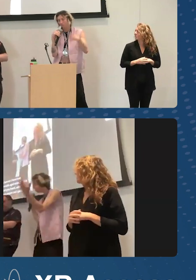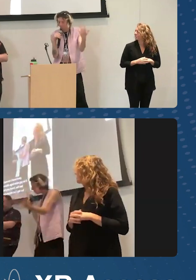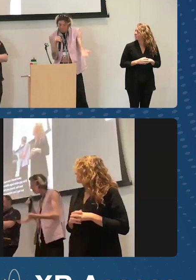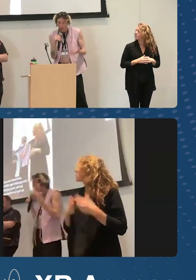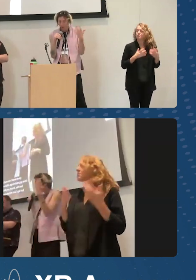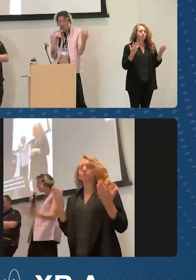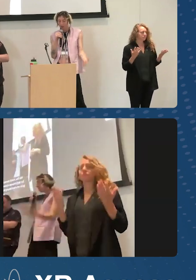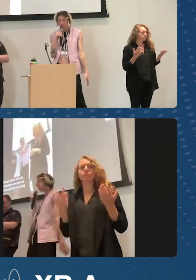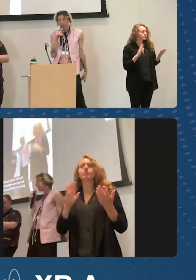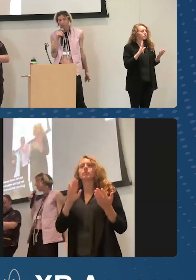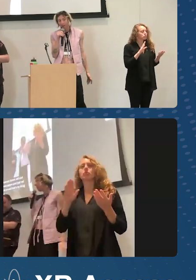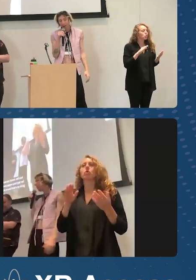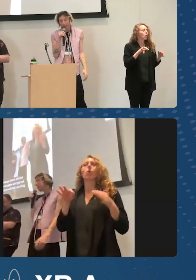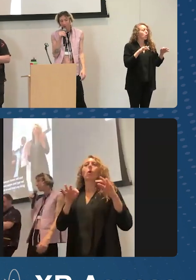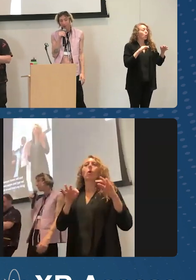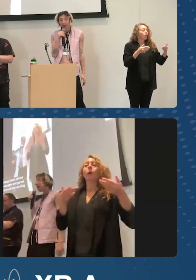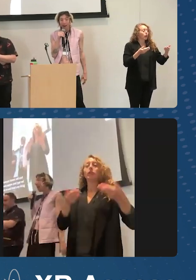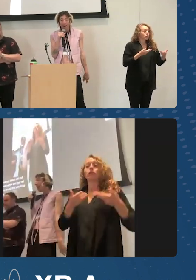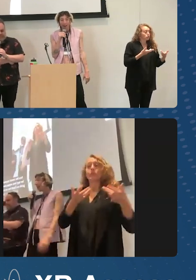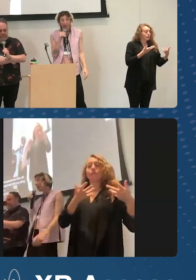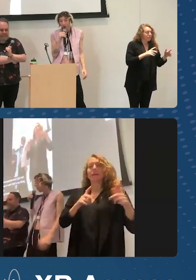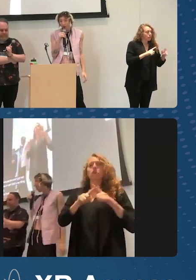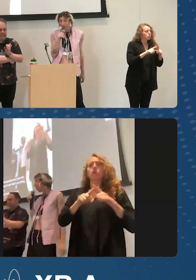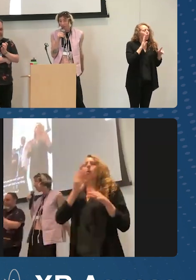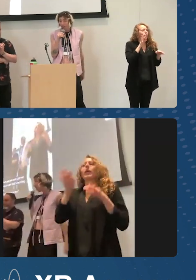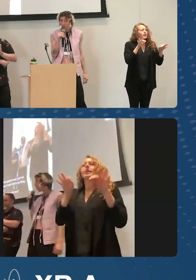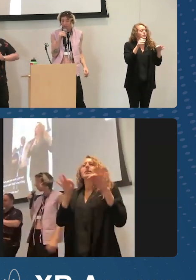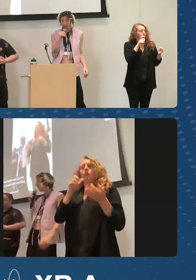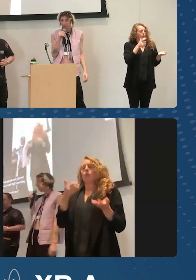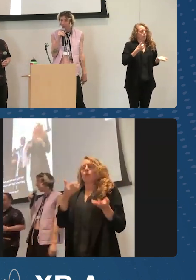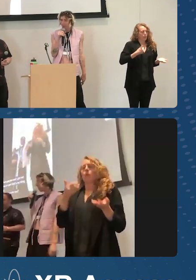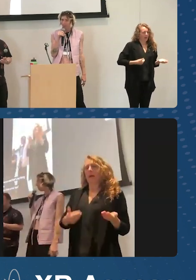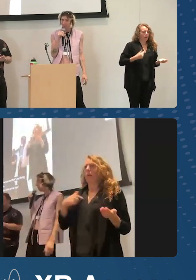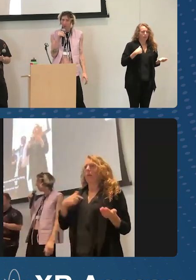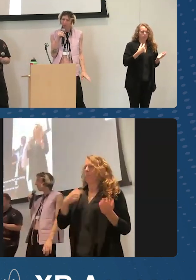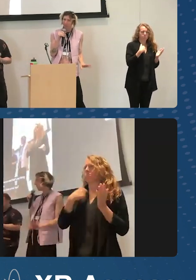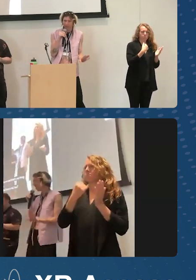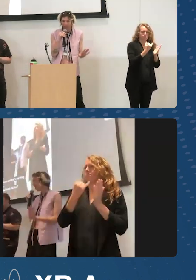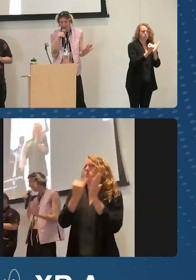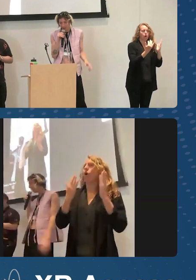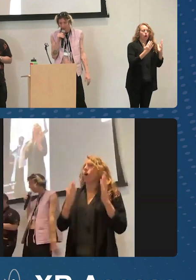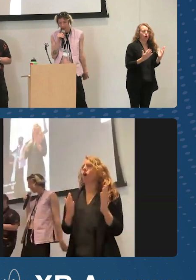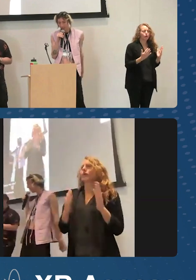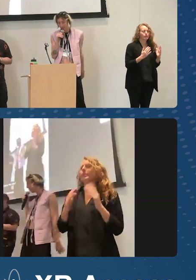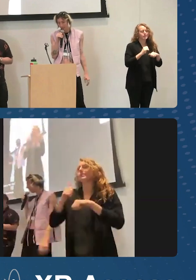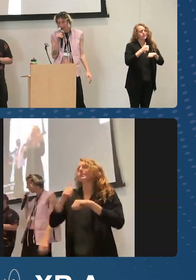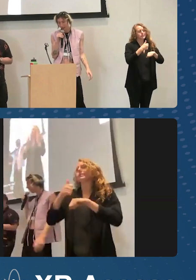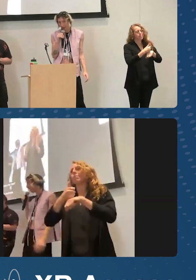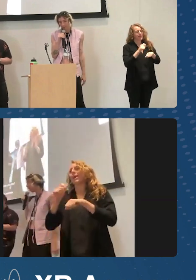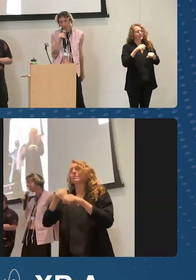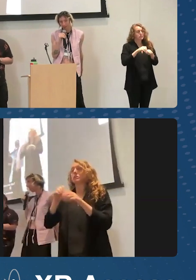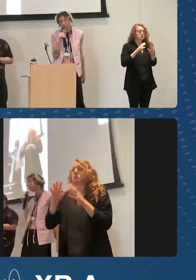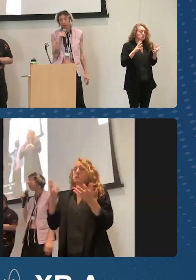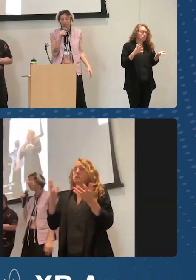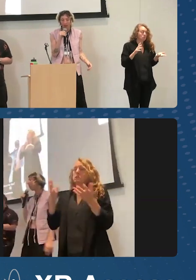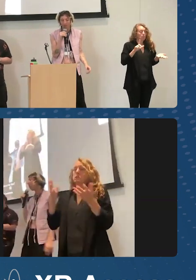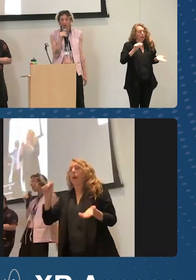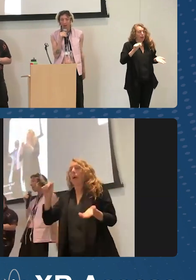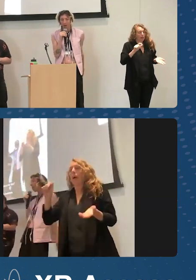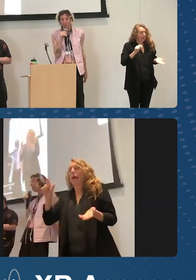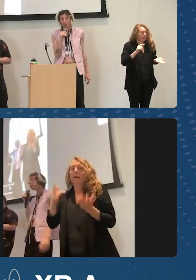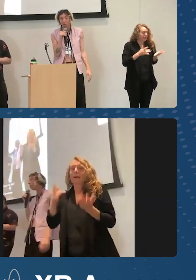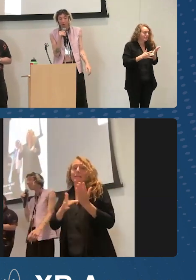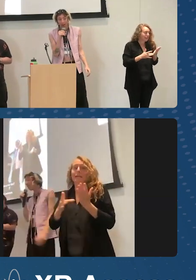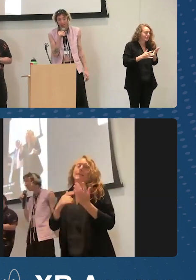So by way of introduction, I am an artist based allegedly in Los Angeles. I'm a